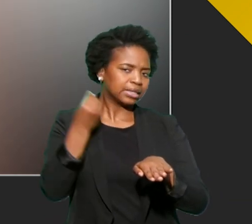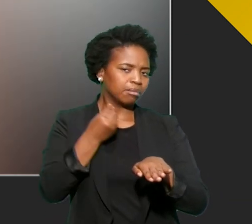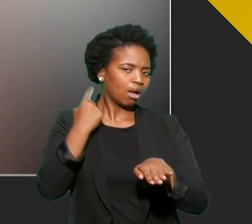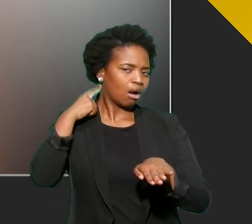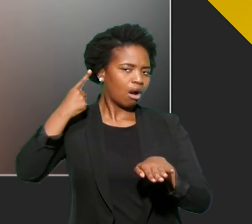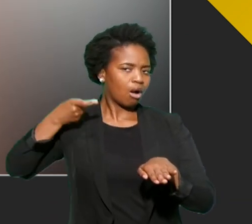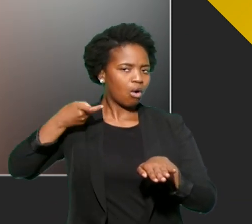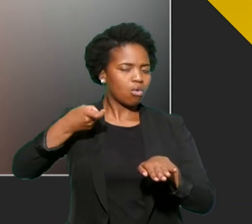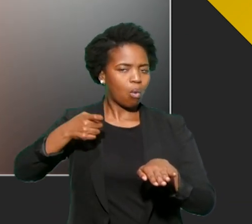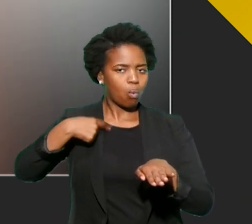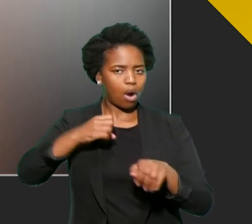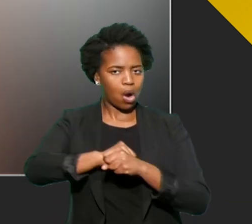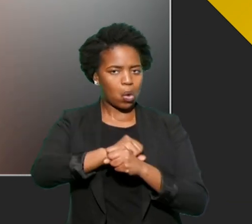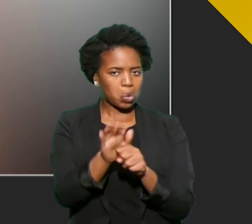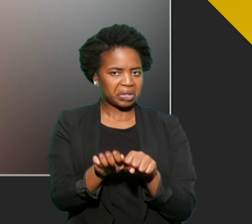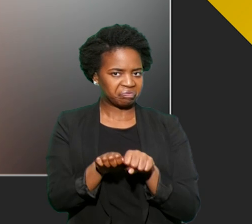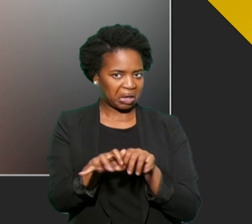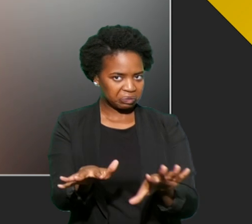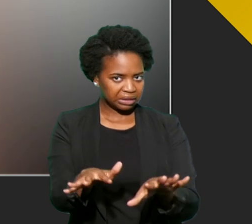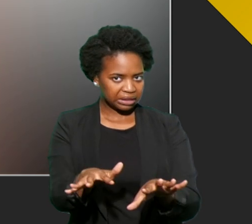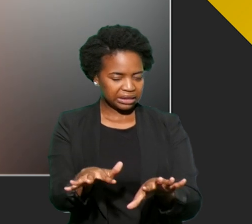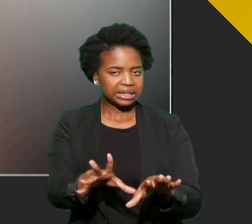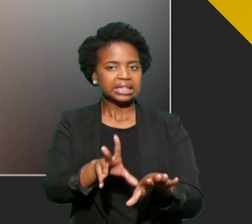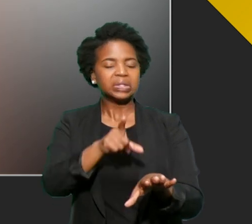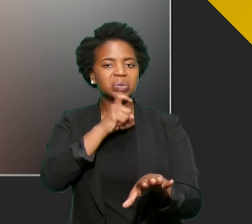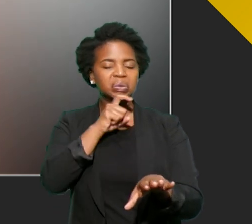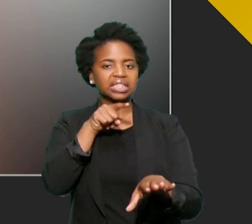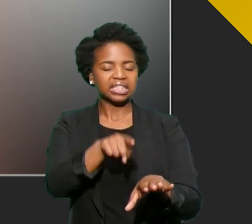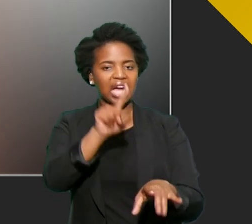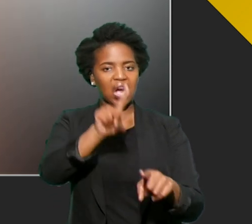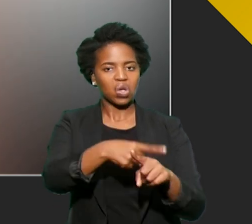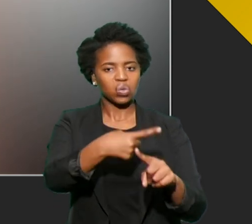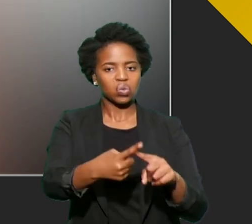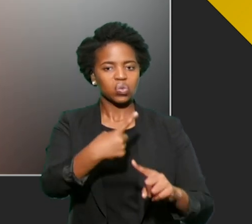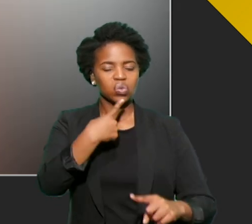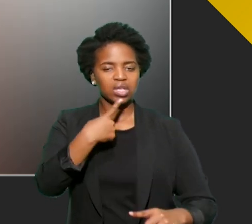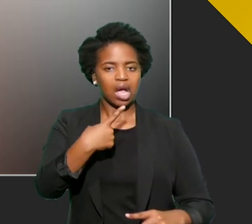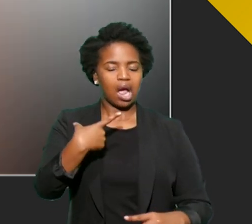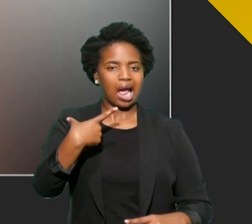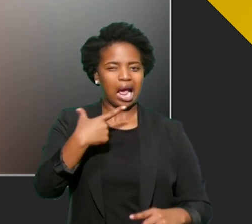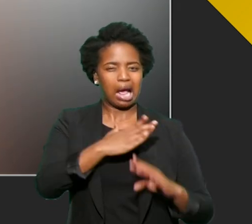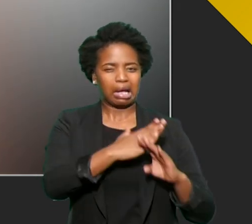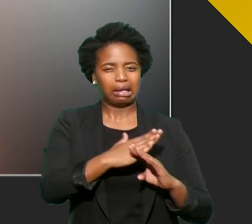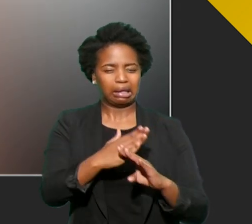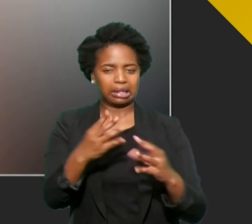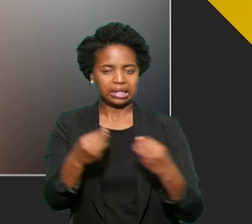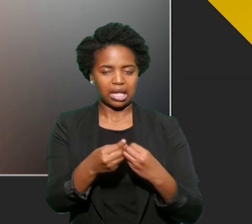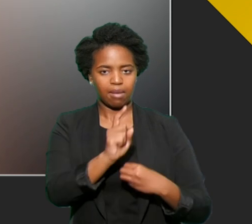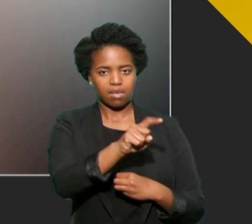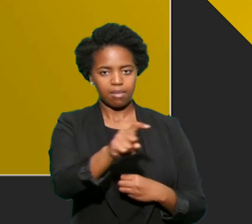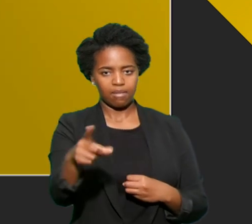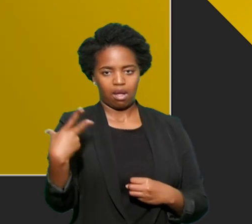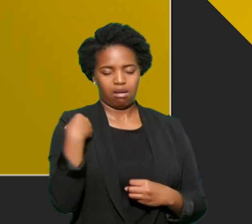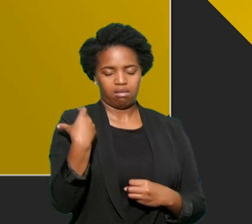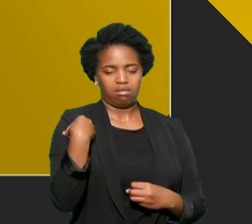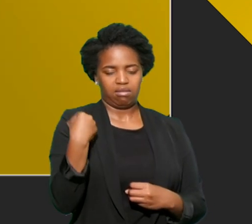the COVID-19 virus. They will use it as an excuse to inoculate every single person with a